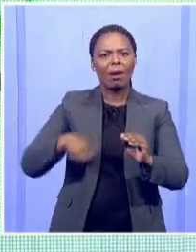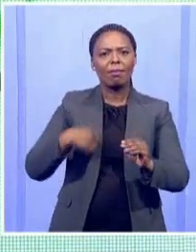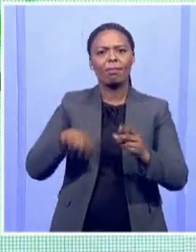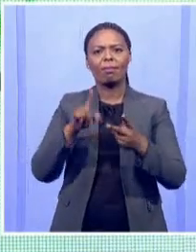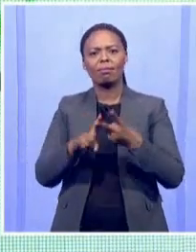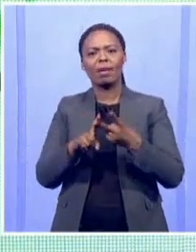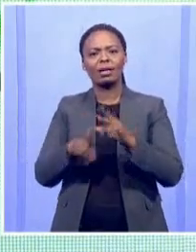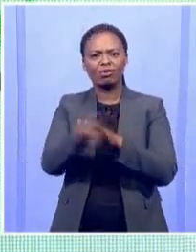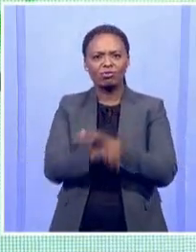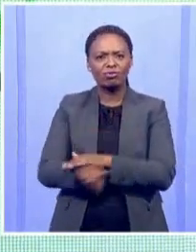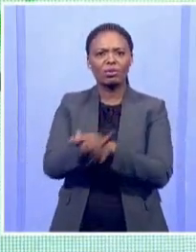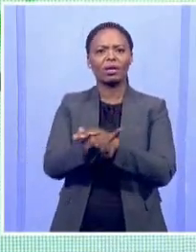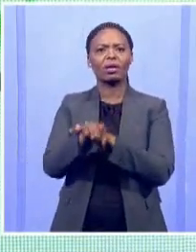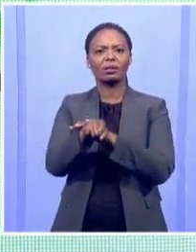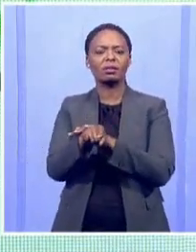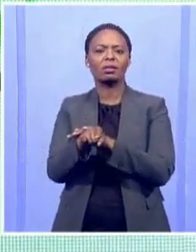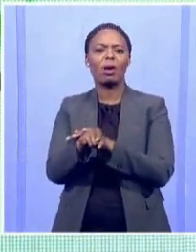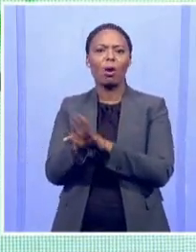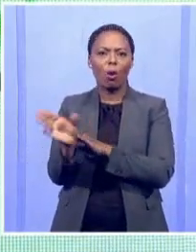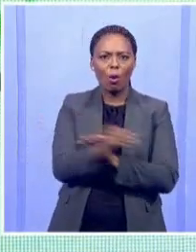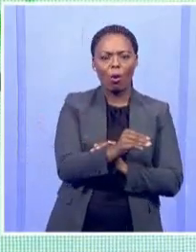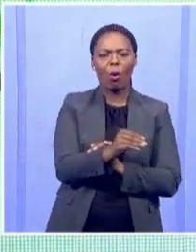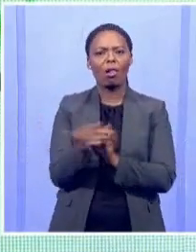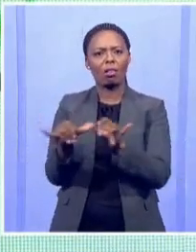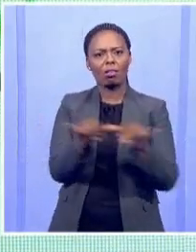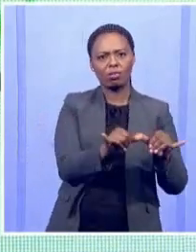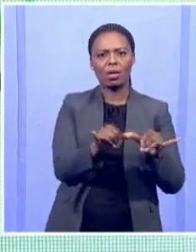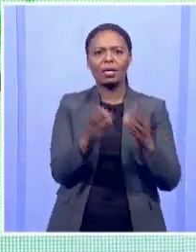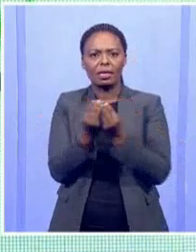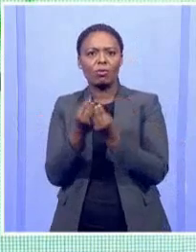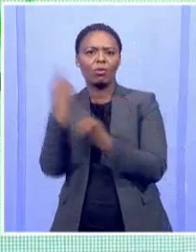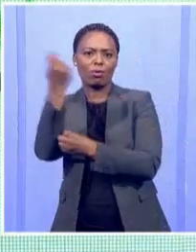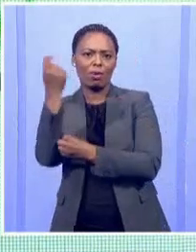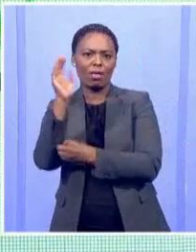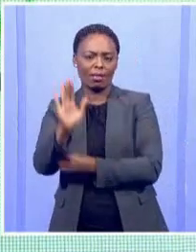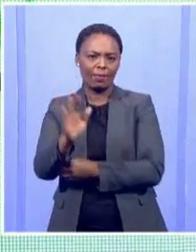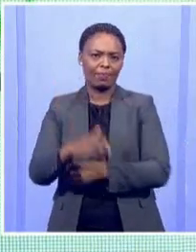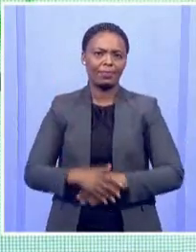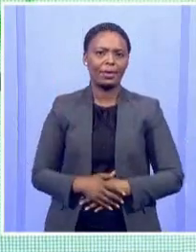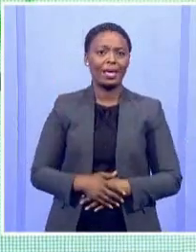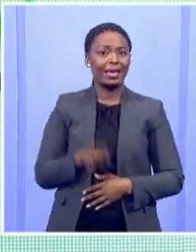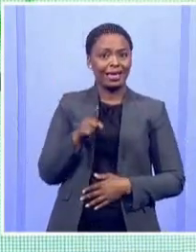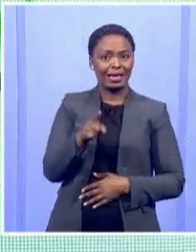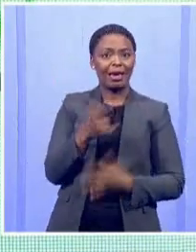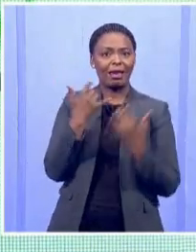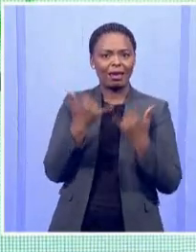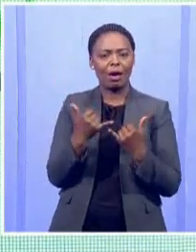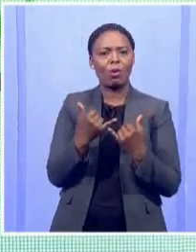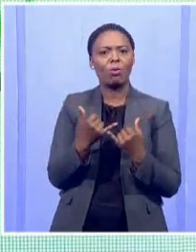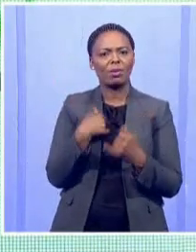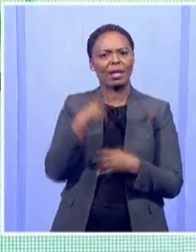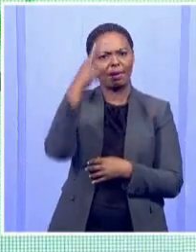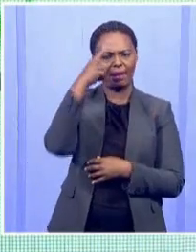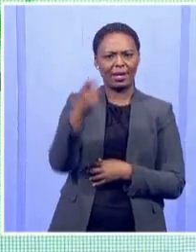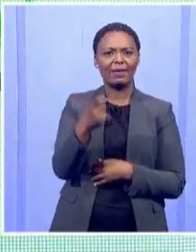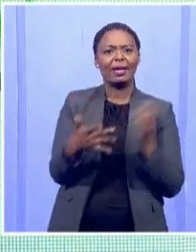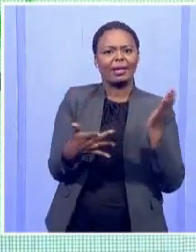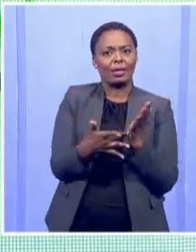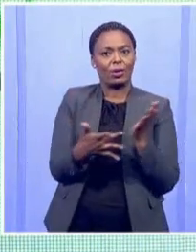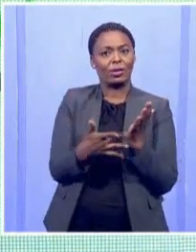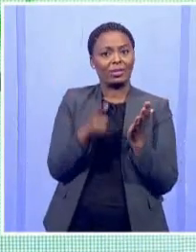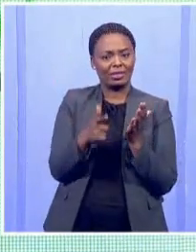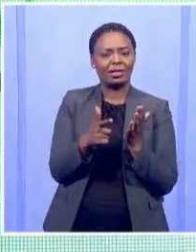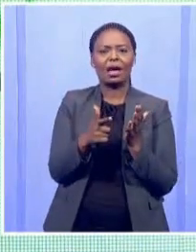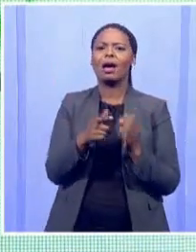platforms. These are some of the reforms which we need to drive, and in this respect, I believe again that technology can